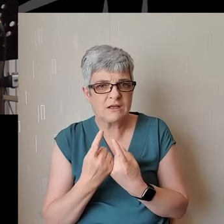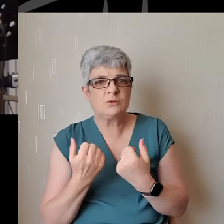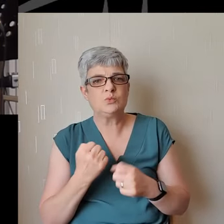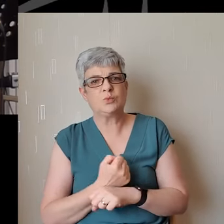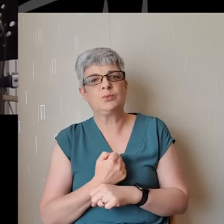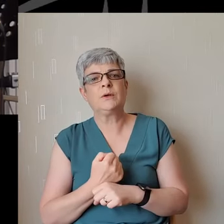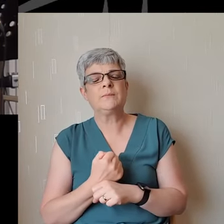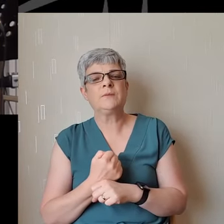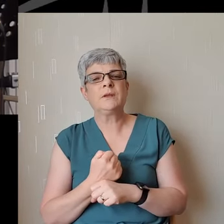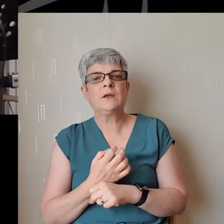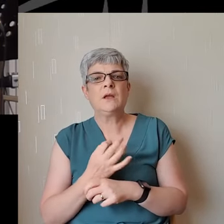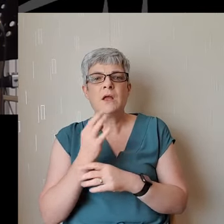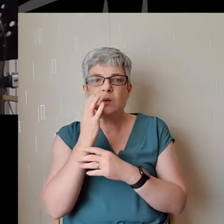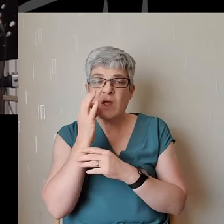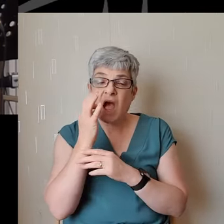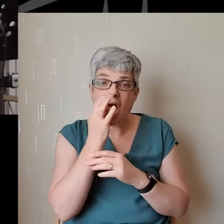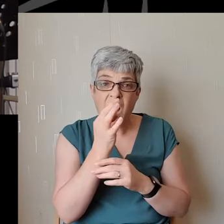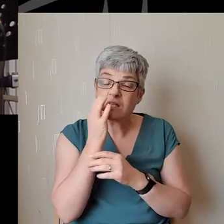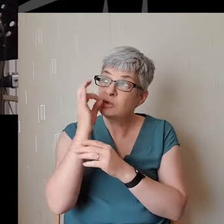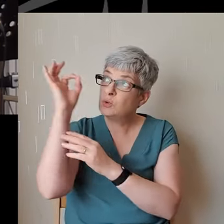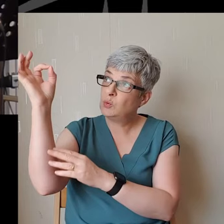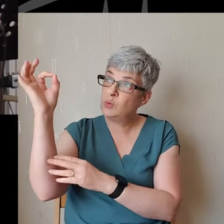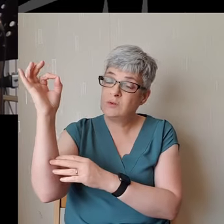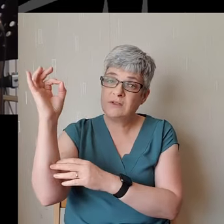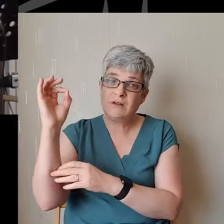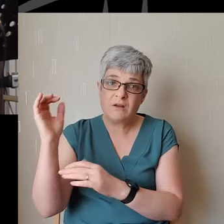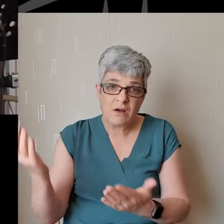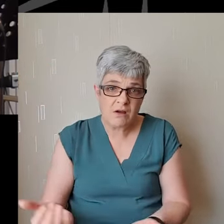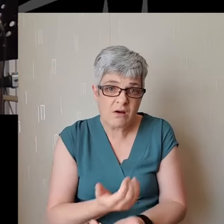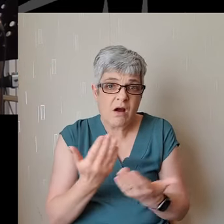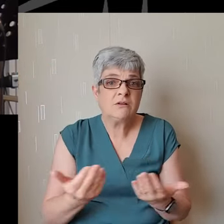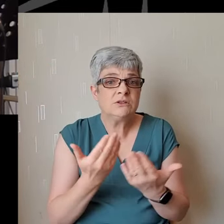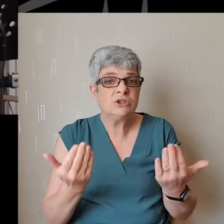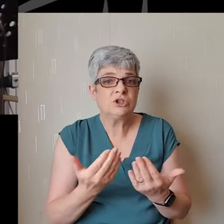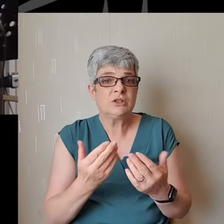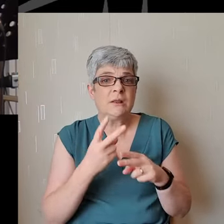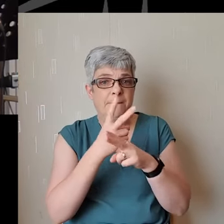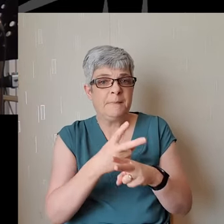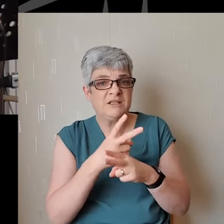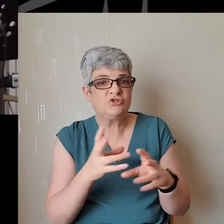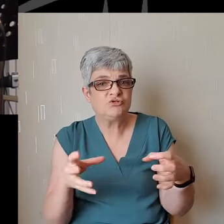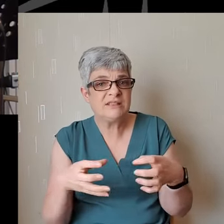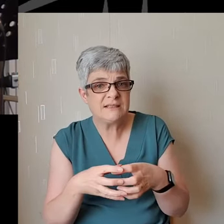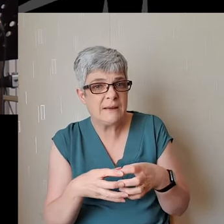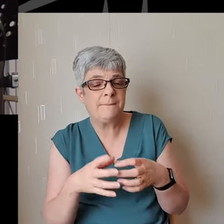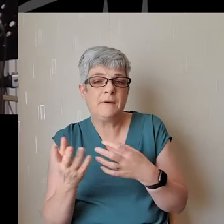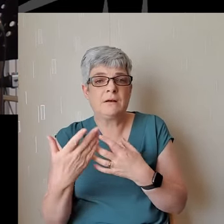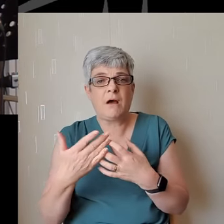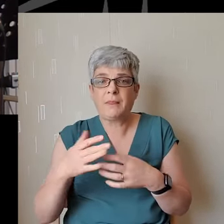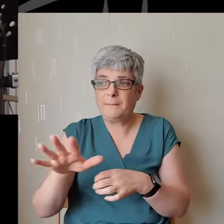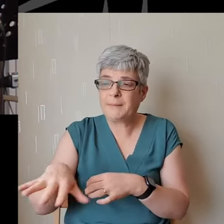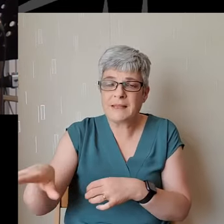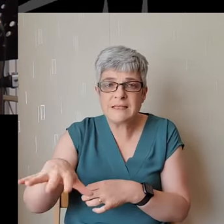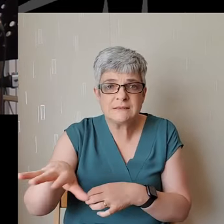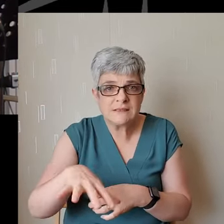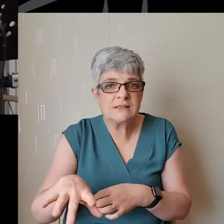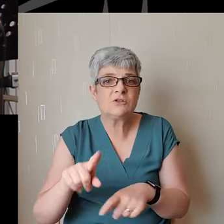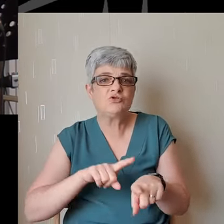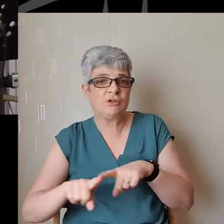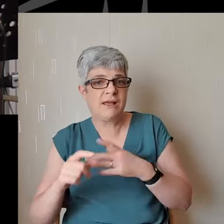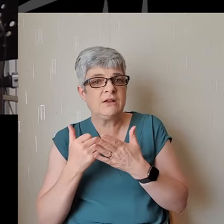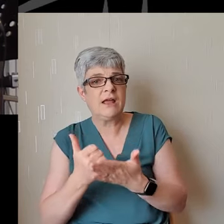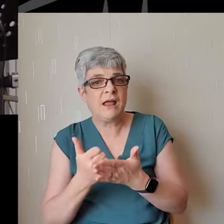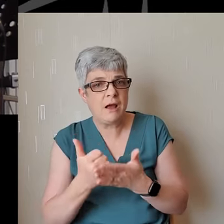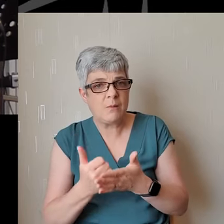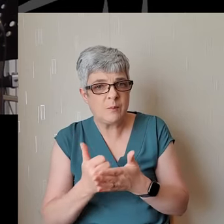We ask you to uphold our ministry team and those in other places as they endeavour to comfort the